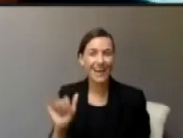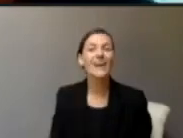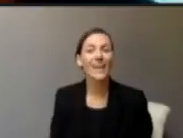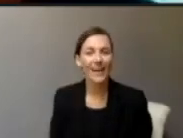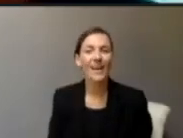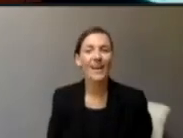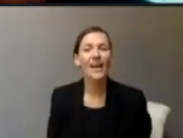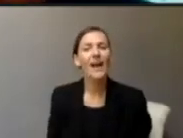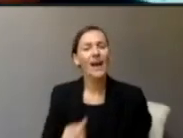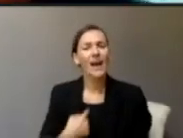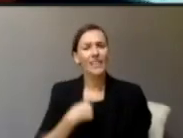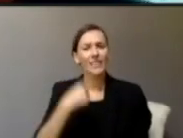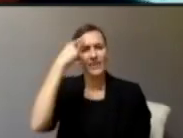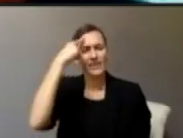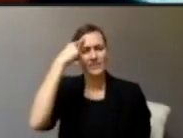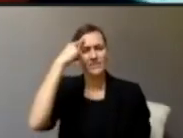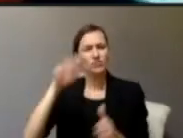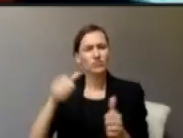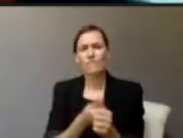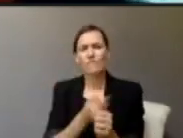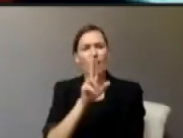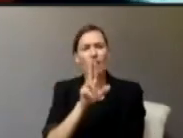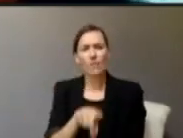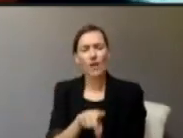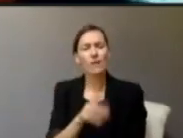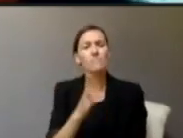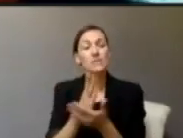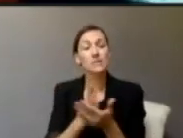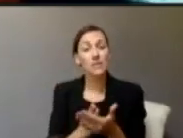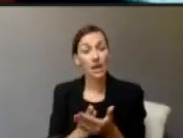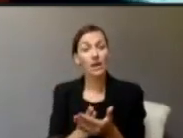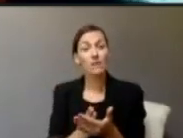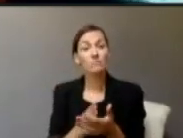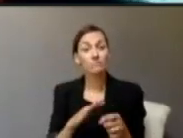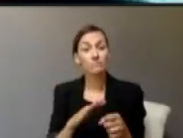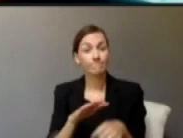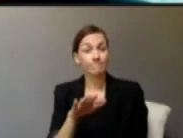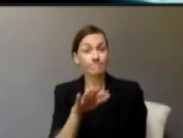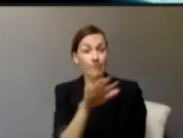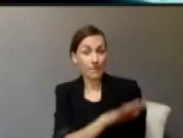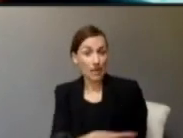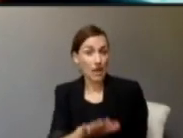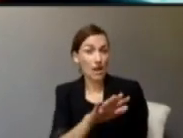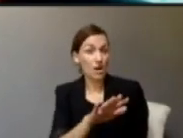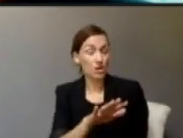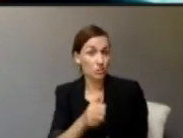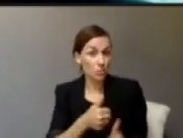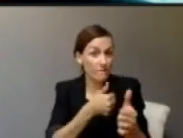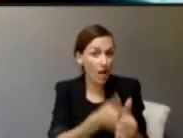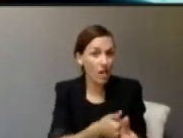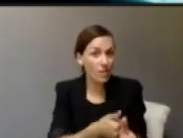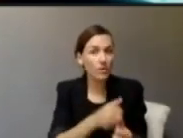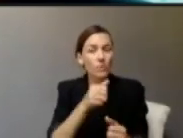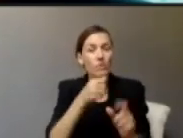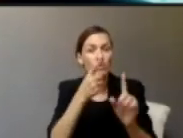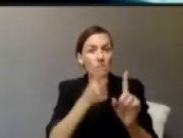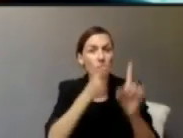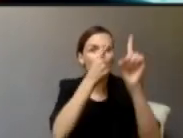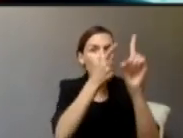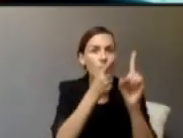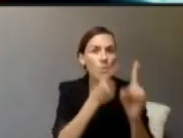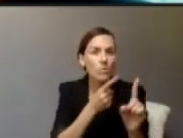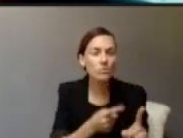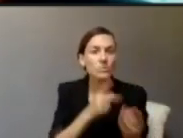think just to follow up, some of the domains that we've been following with the Goals Project are food and access to food,